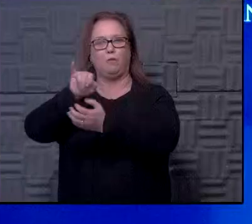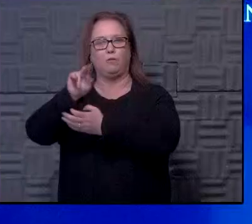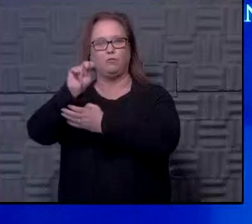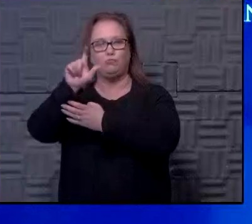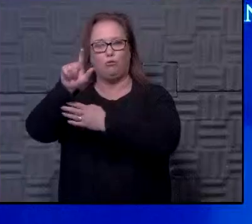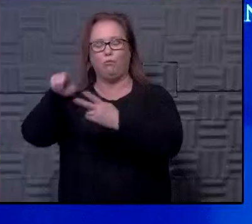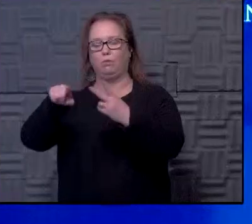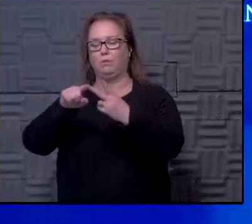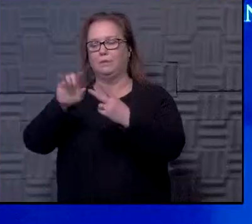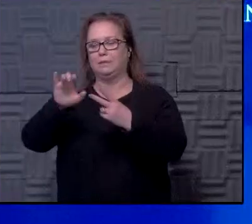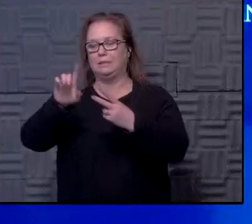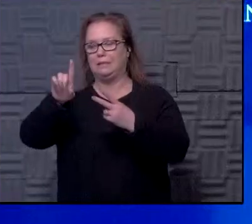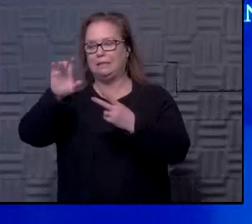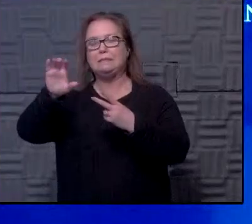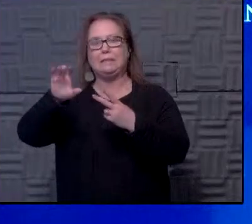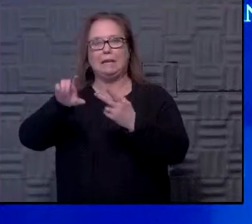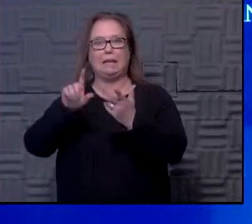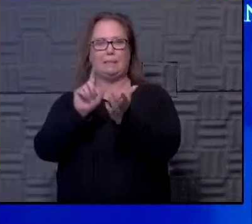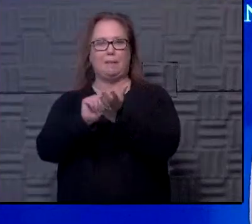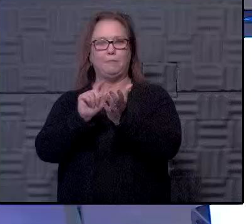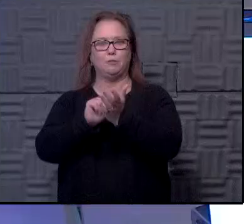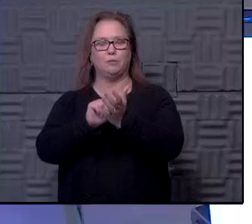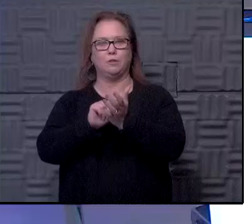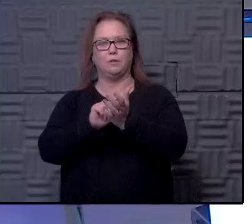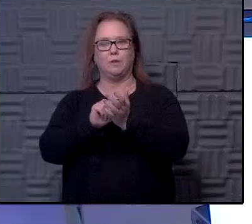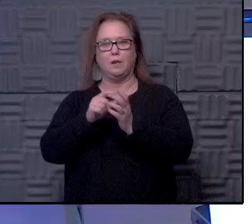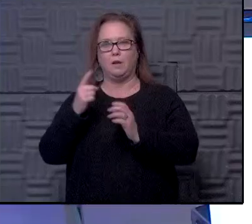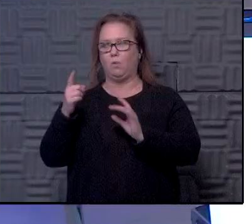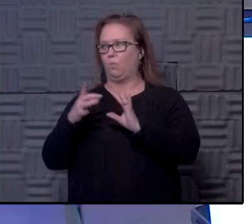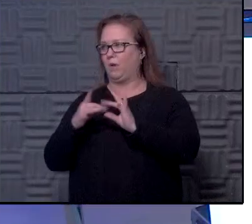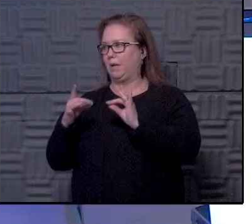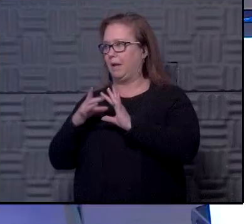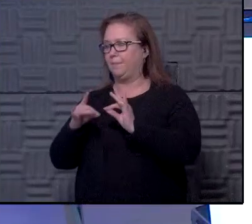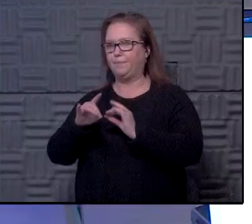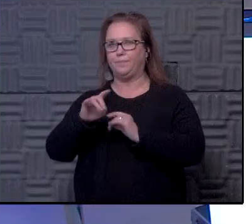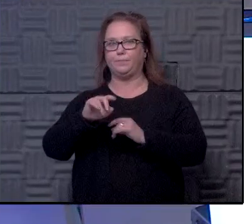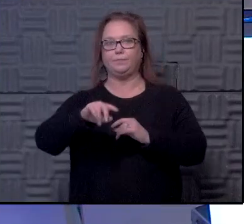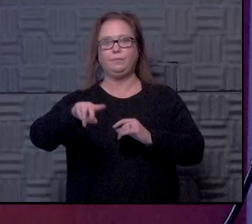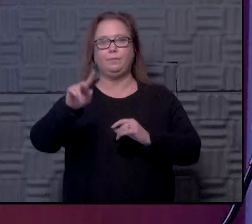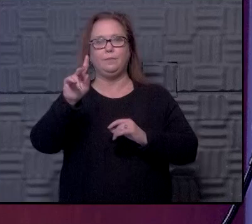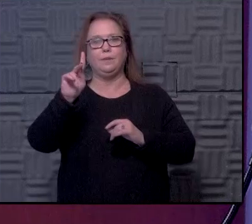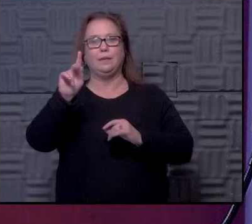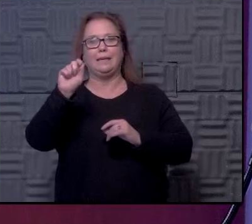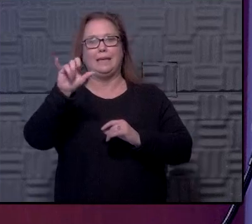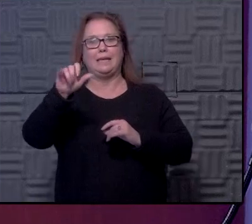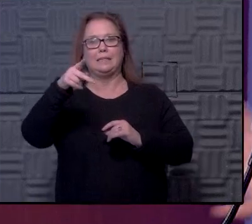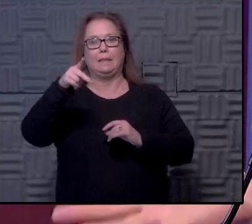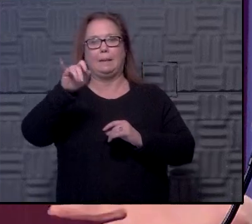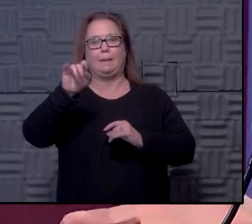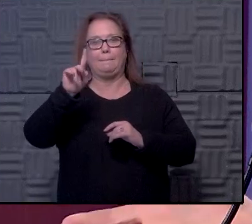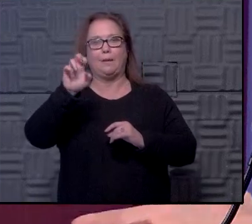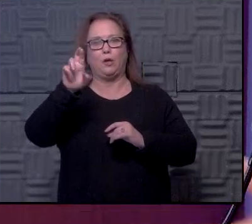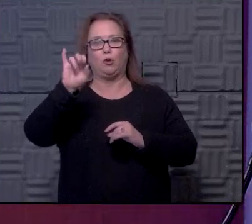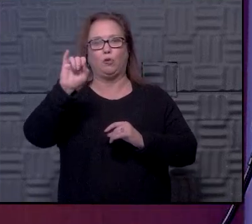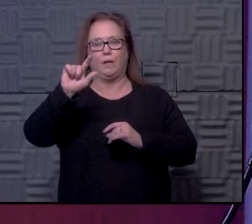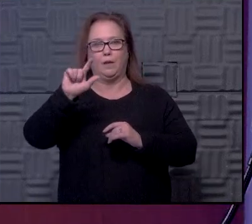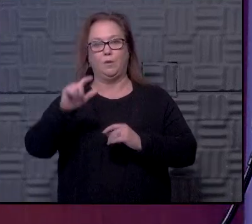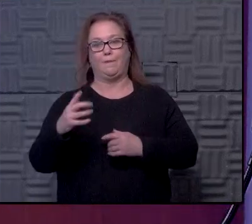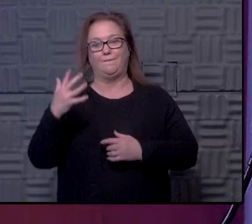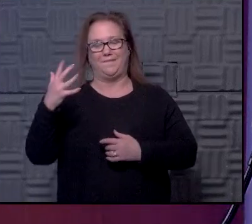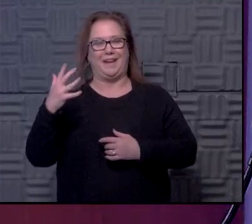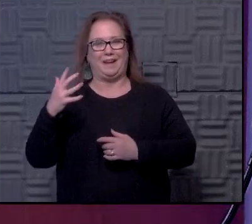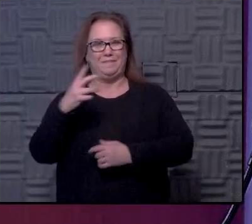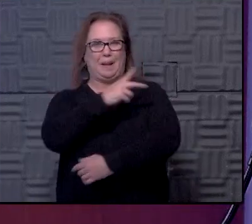CDC guidance and the stuff that's being published. I have one comment about that. Casey Pickering, one of our nurse managers here, was one of our first 5 that received